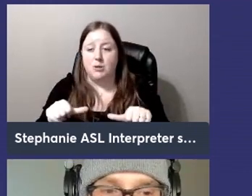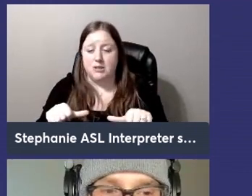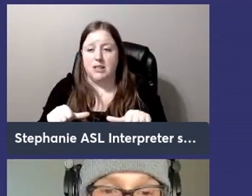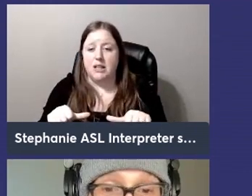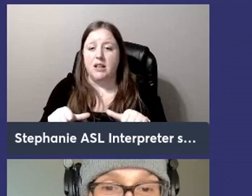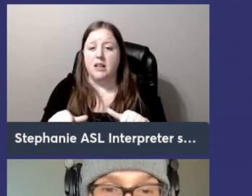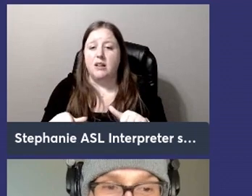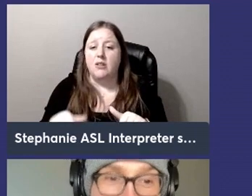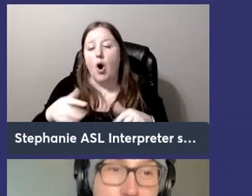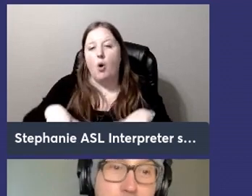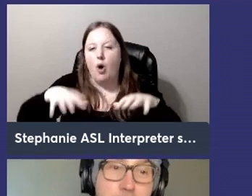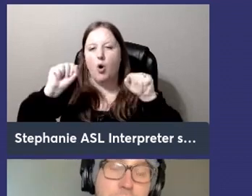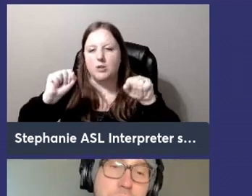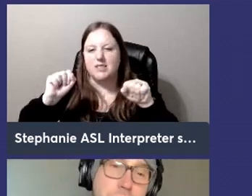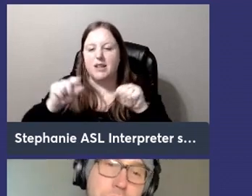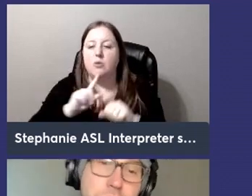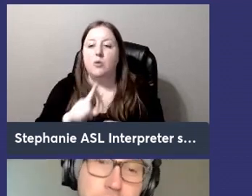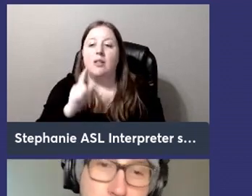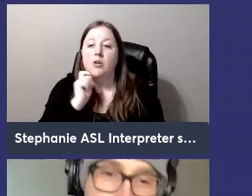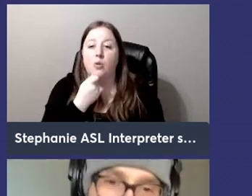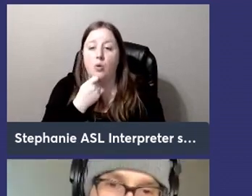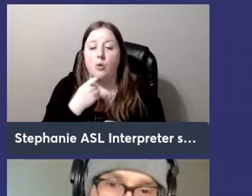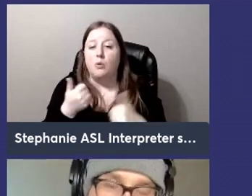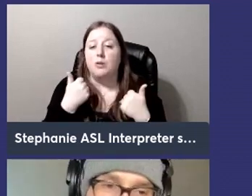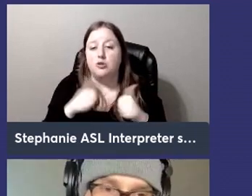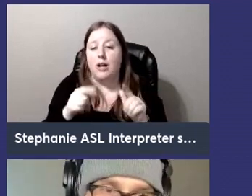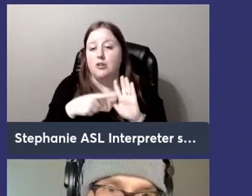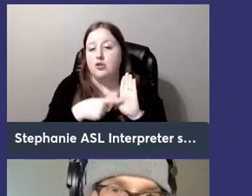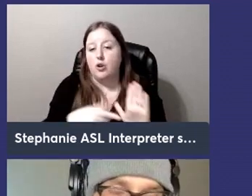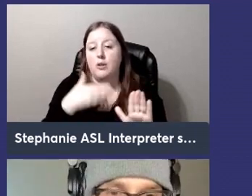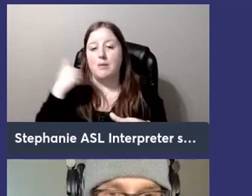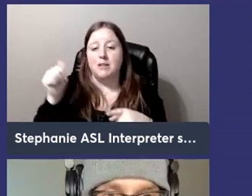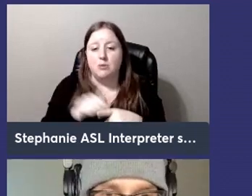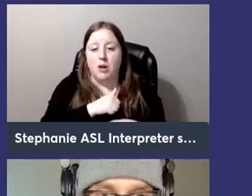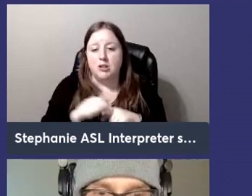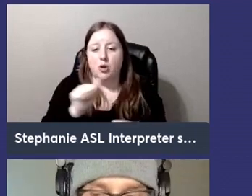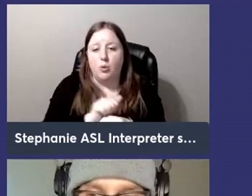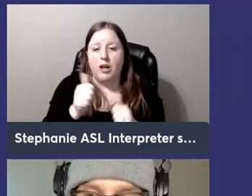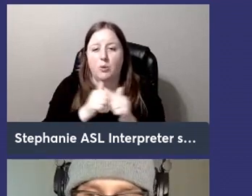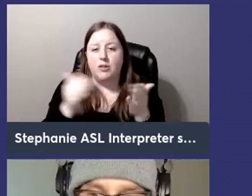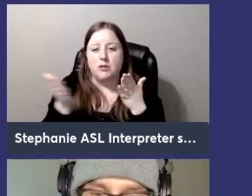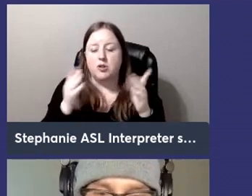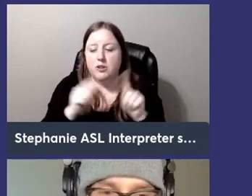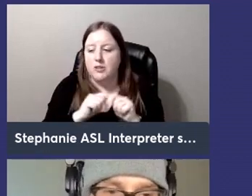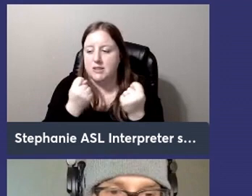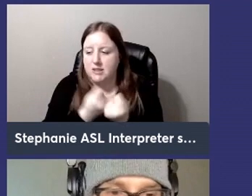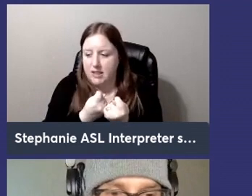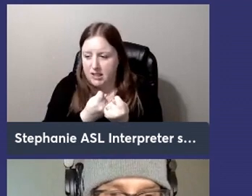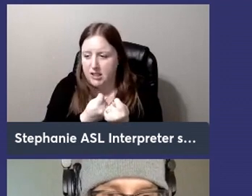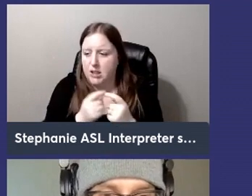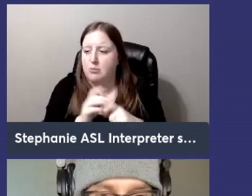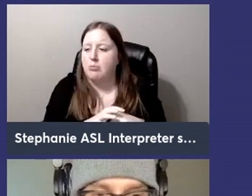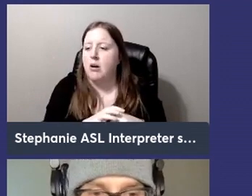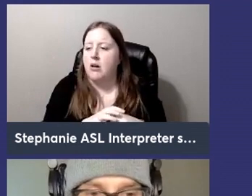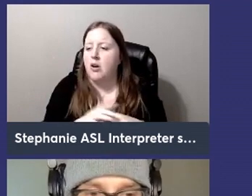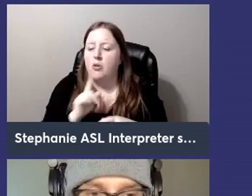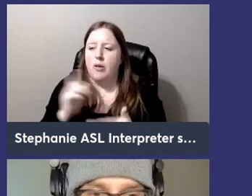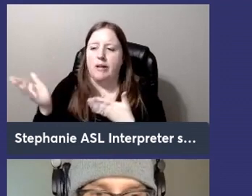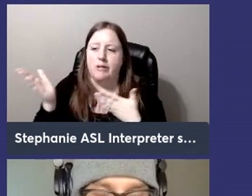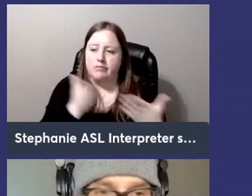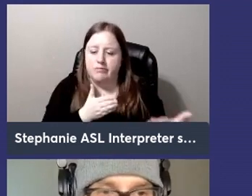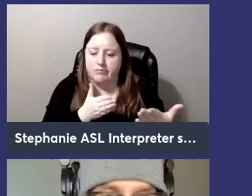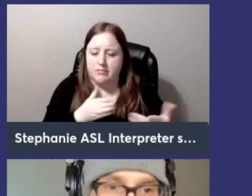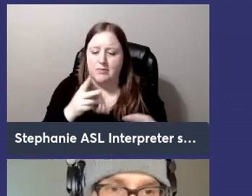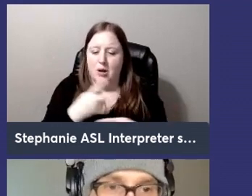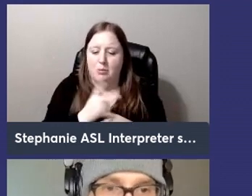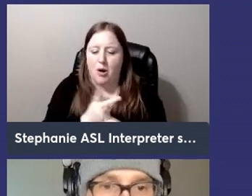cool. Yeah. So we're trying to like highlight the best practices, working with the service teams to really bring it into our product, make it easier